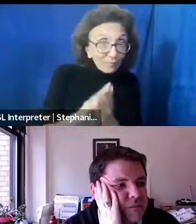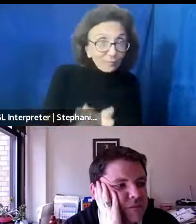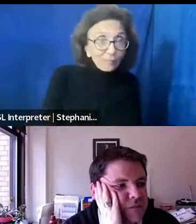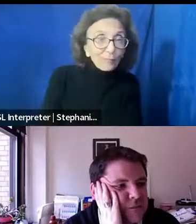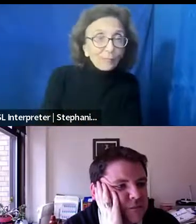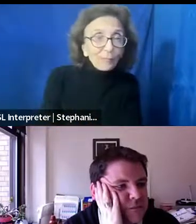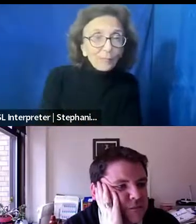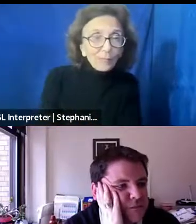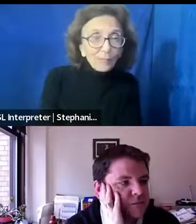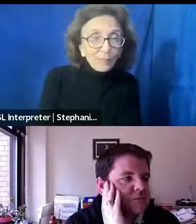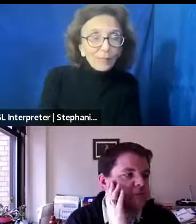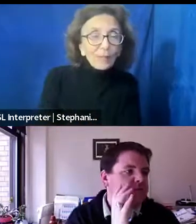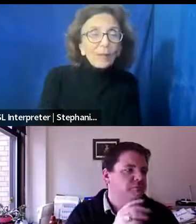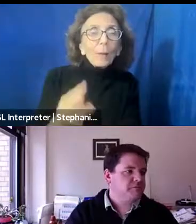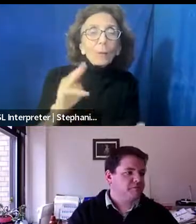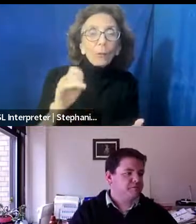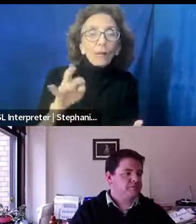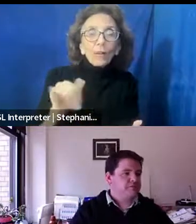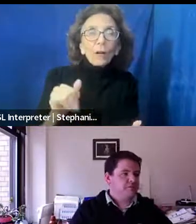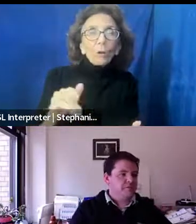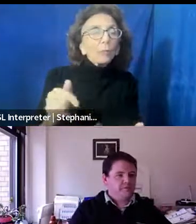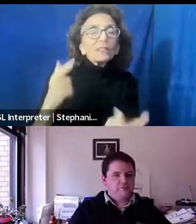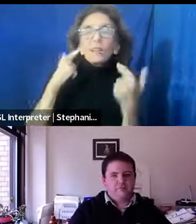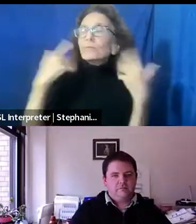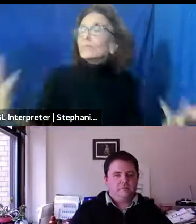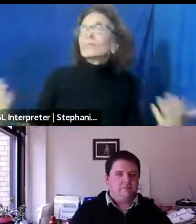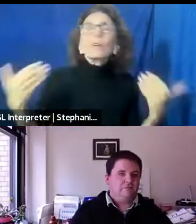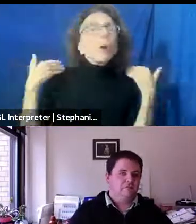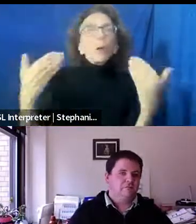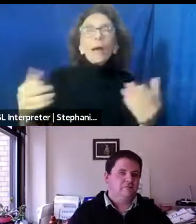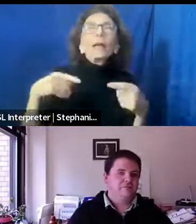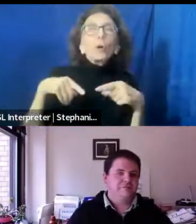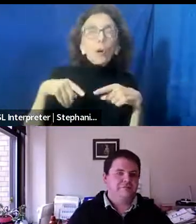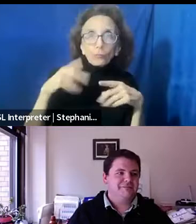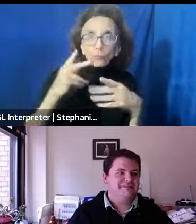Well, I mean, we decided to go ahead with programming during Omicron.